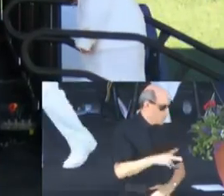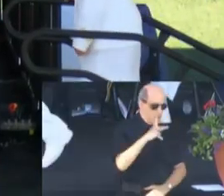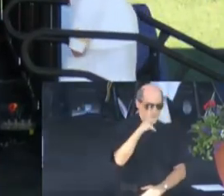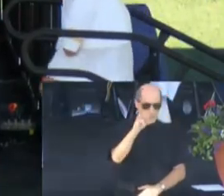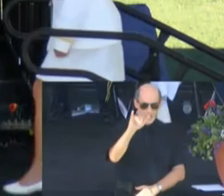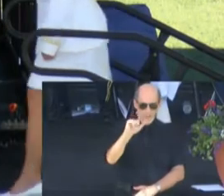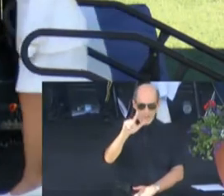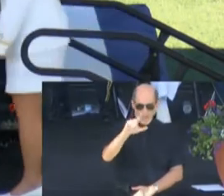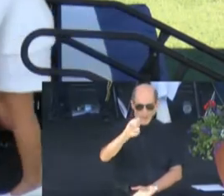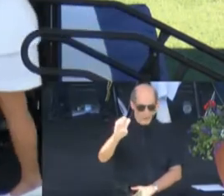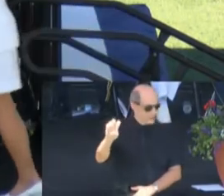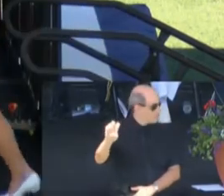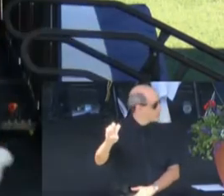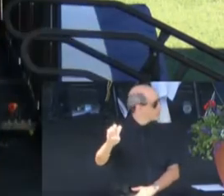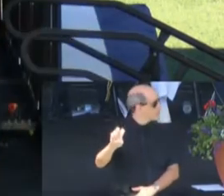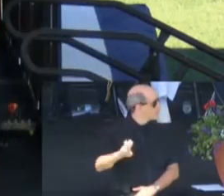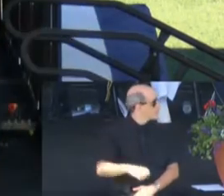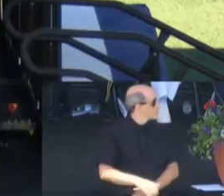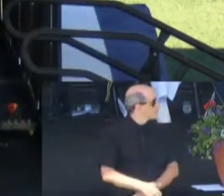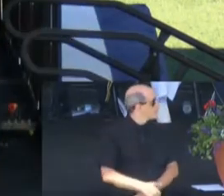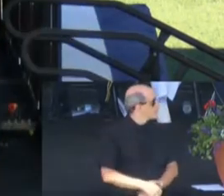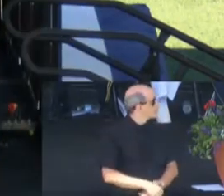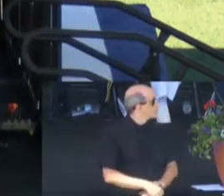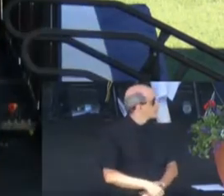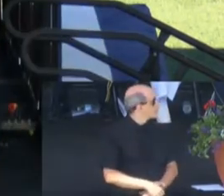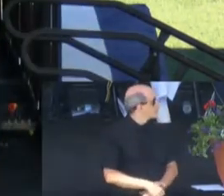Kaylee Ann Kilbert.